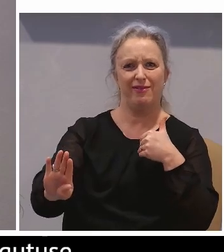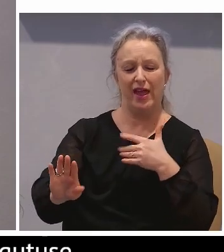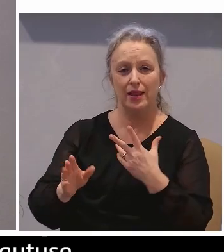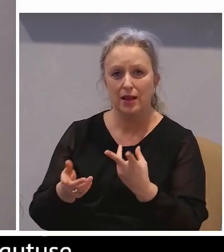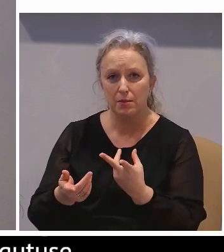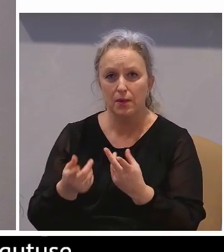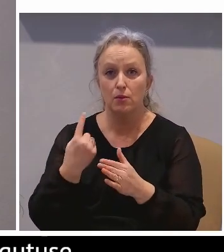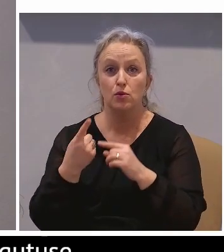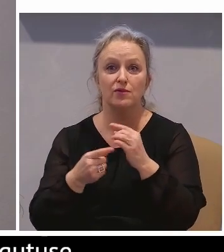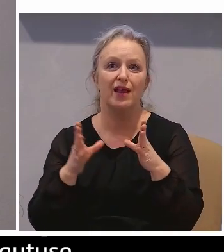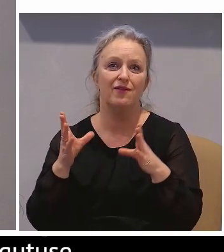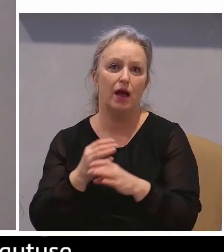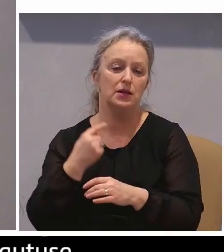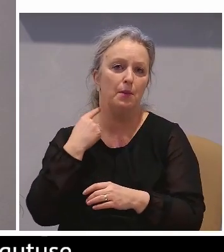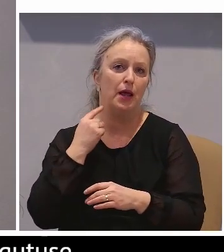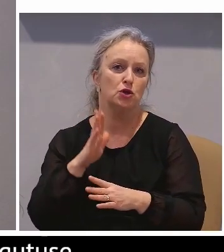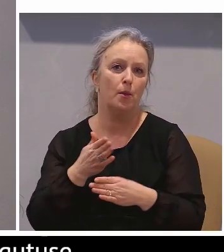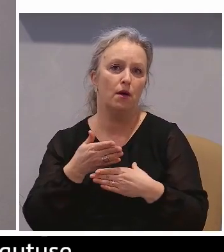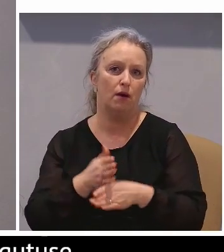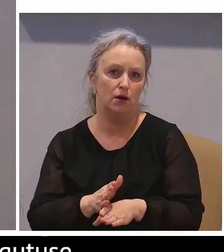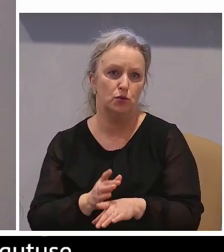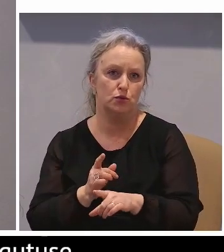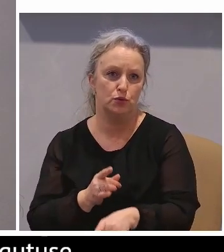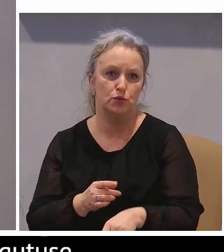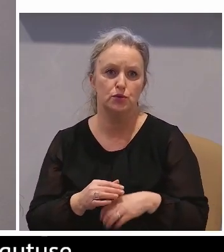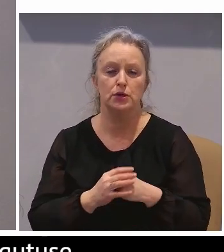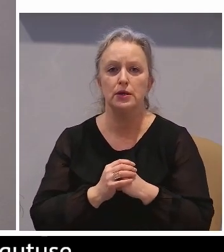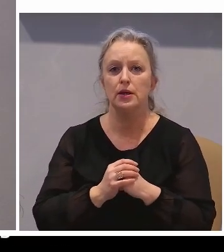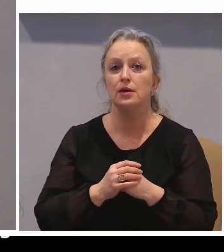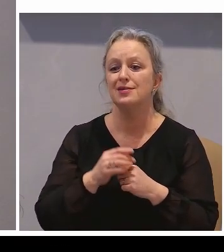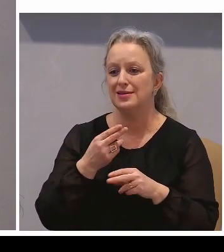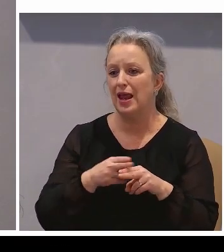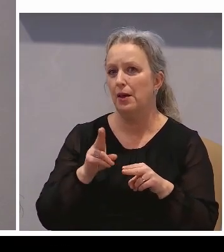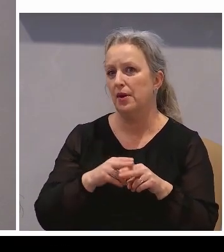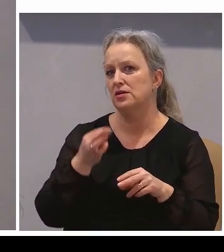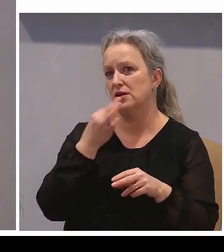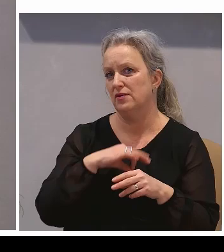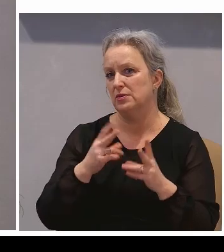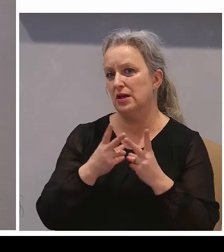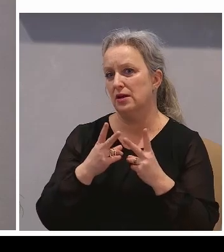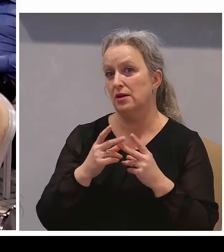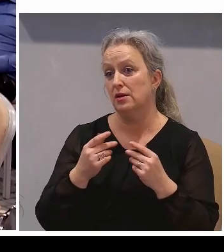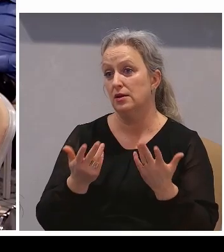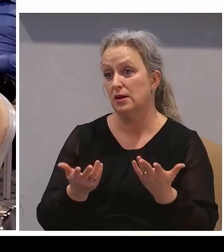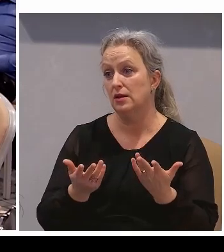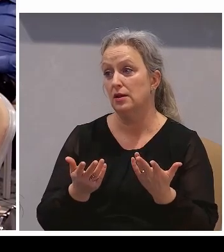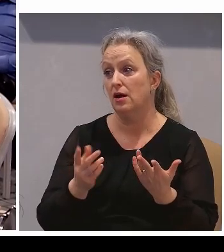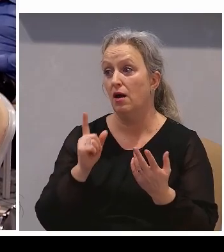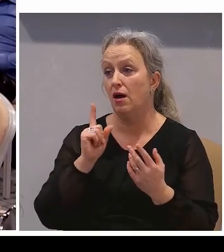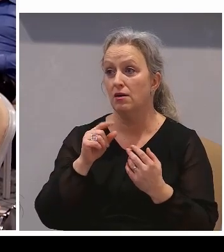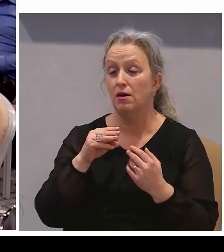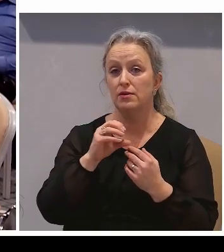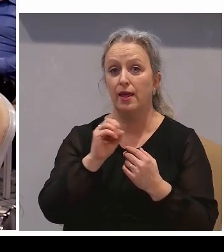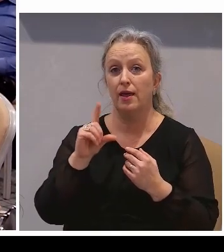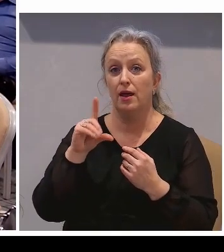Inflammation happens, and the glucocorticosteroid helps limit the inflammation and the resulting damage to the